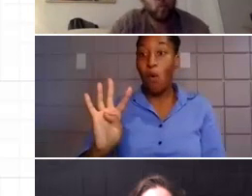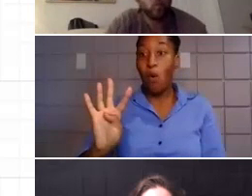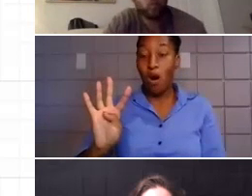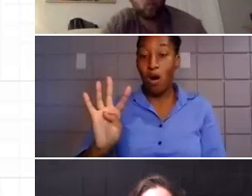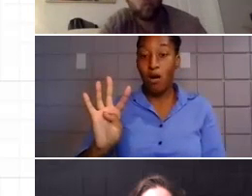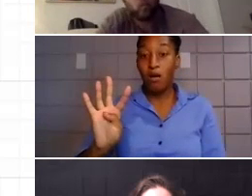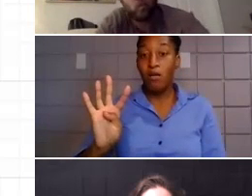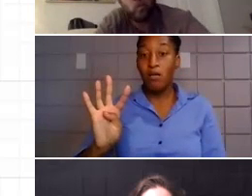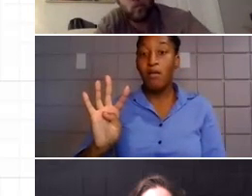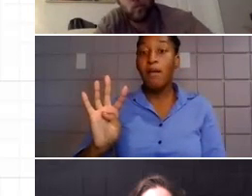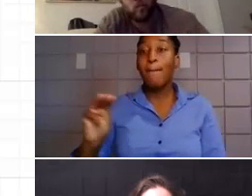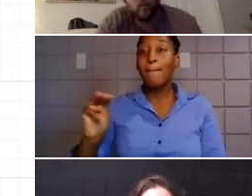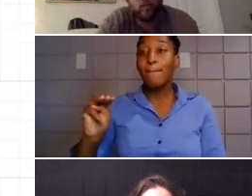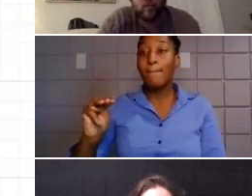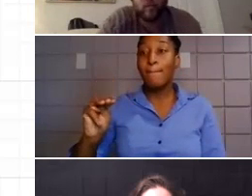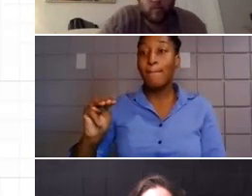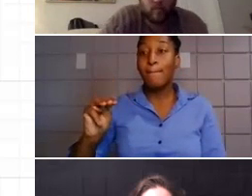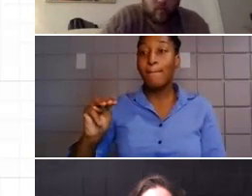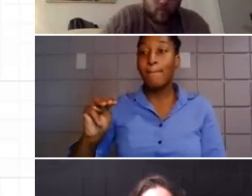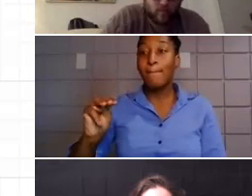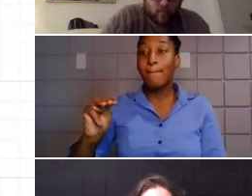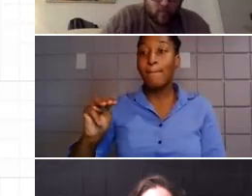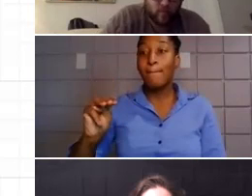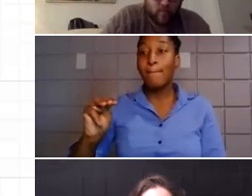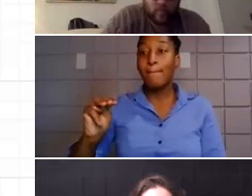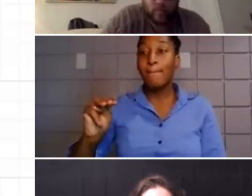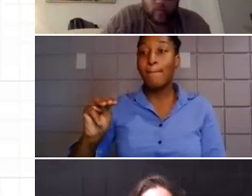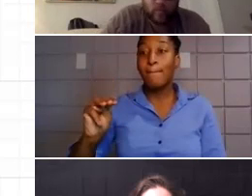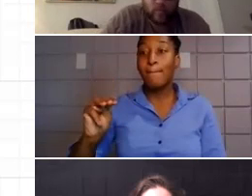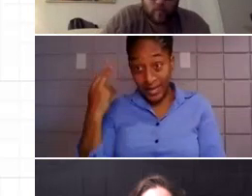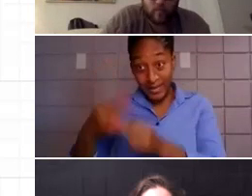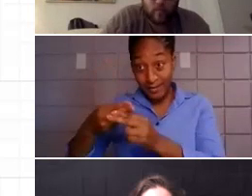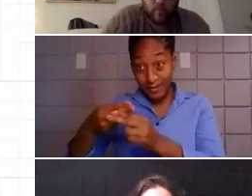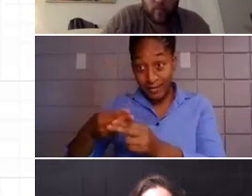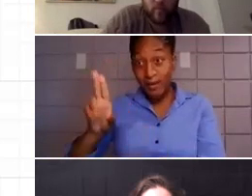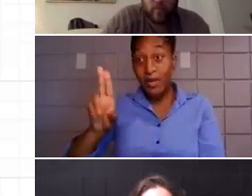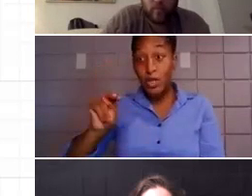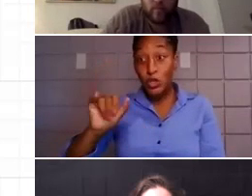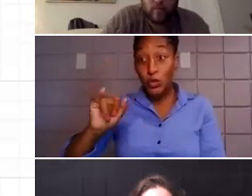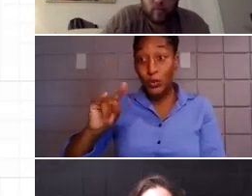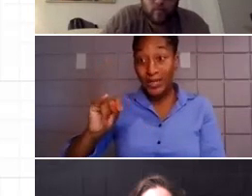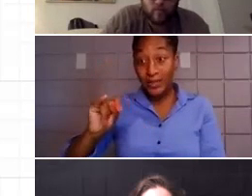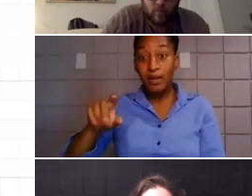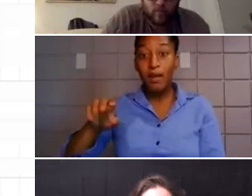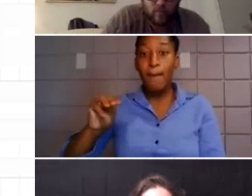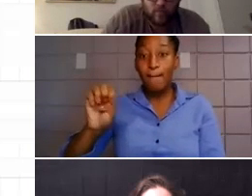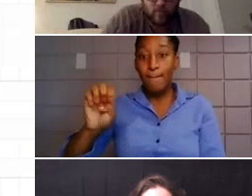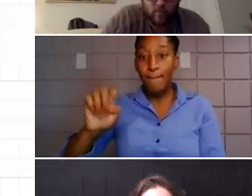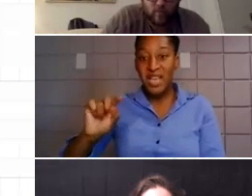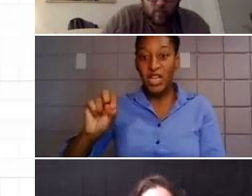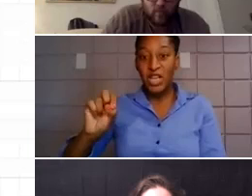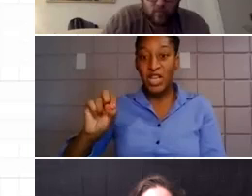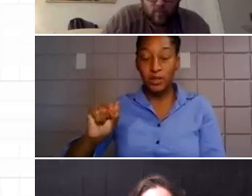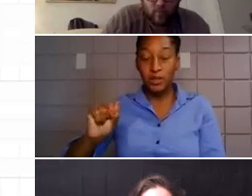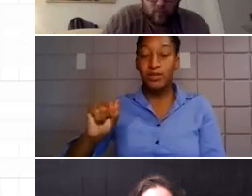1,721.34 meters. I always round off the two decimal points. That is more than sufficient for anything we do. We don't have